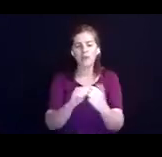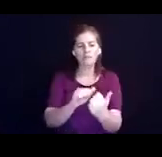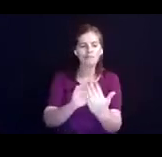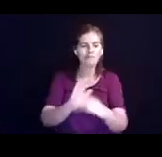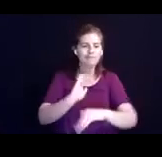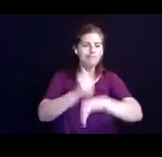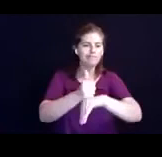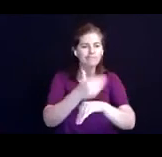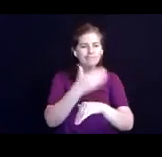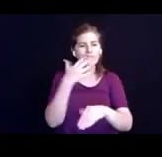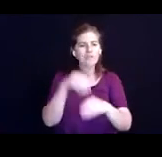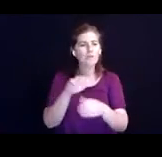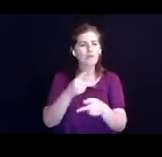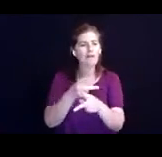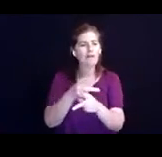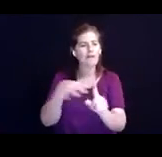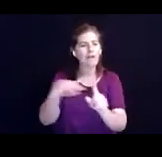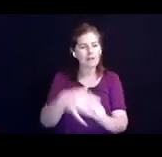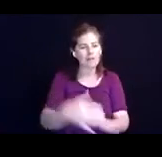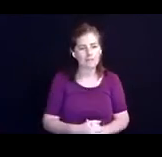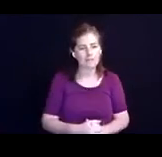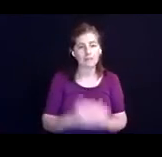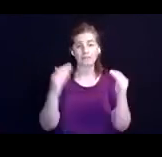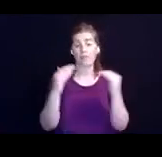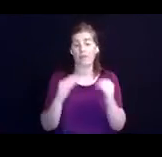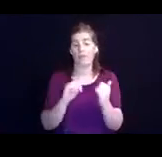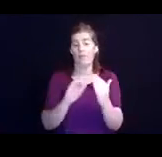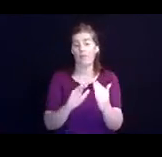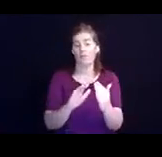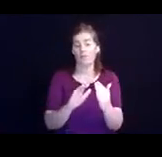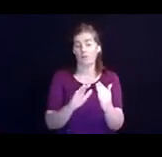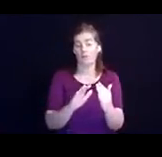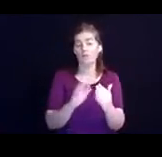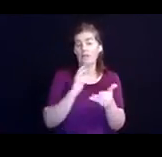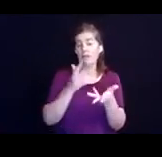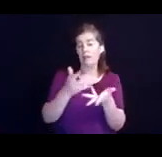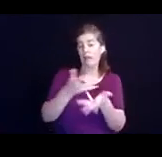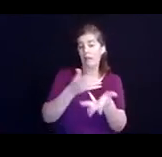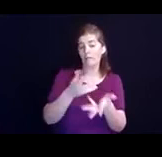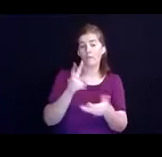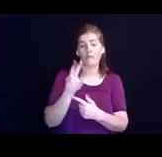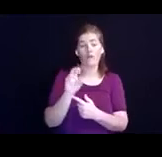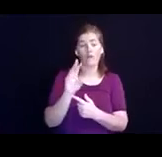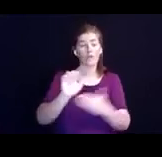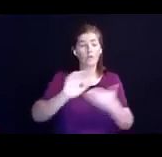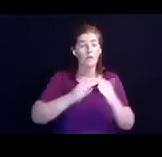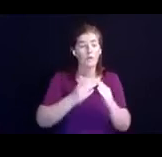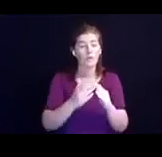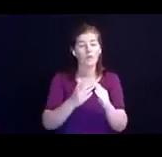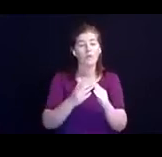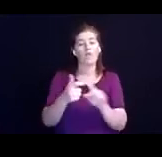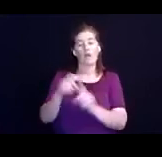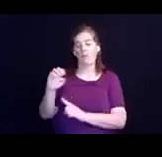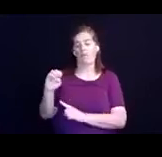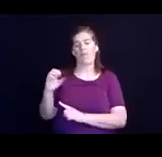practices in your care environments. The approach that we're taking, as I mentioned a moment ago, is an interactive virtual community. This builds on the ECHO model,